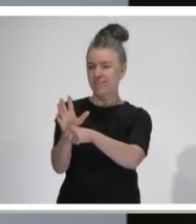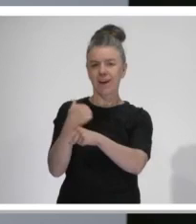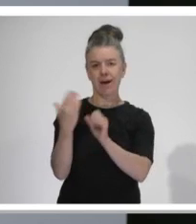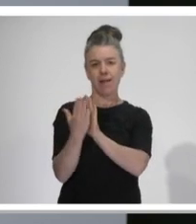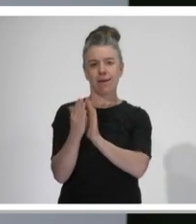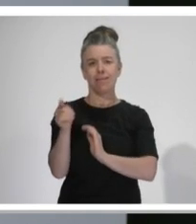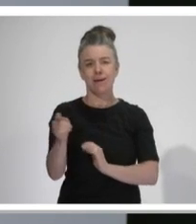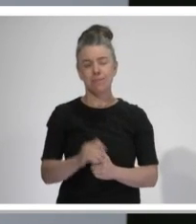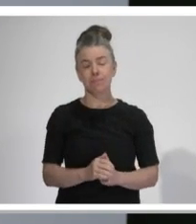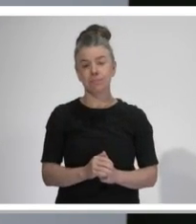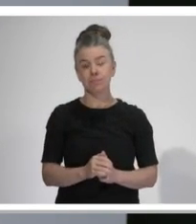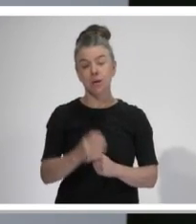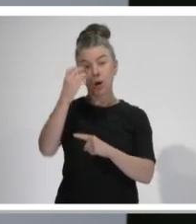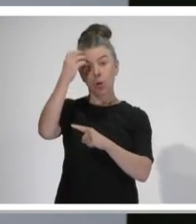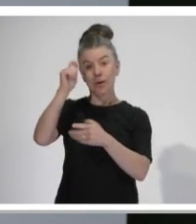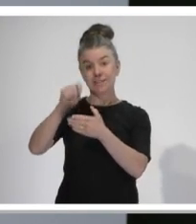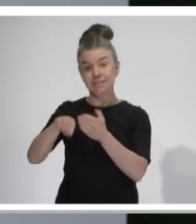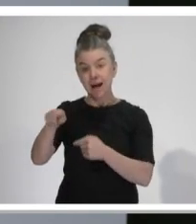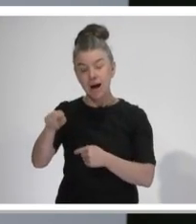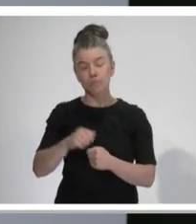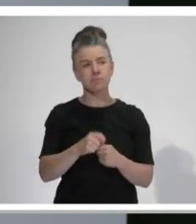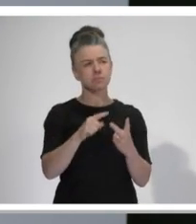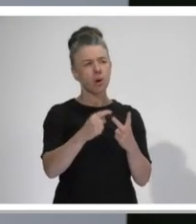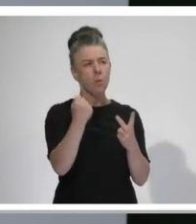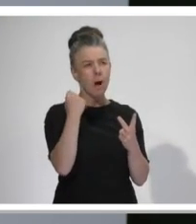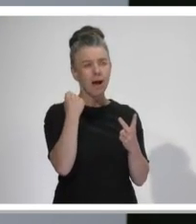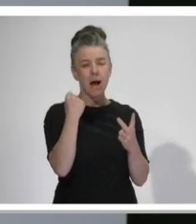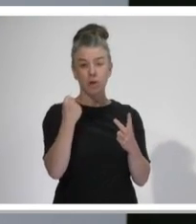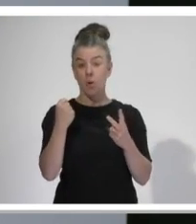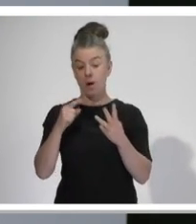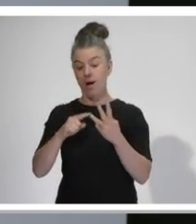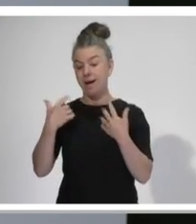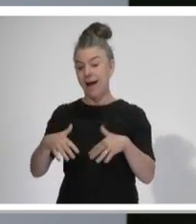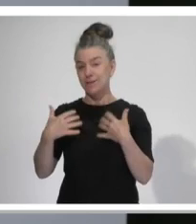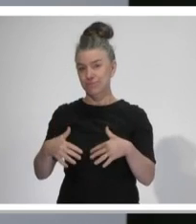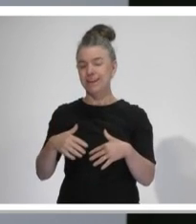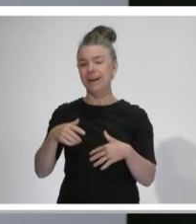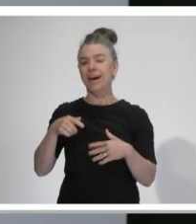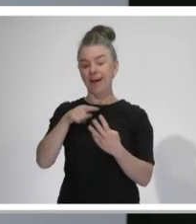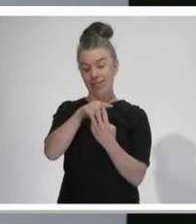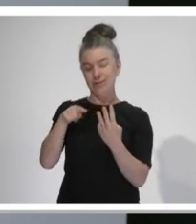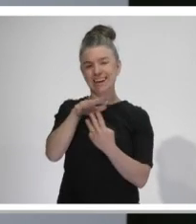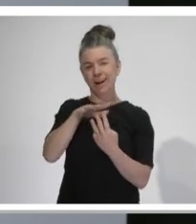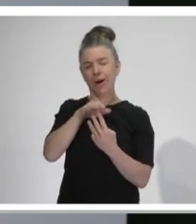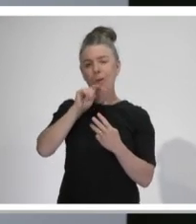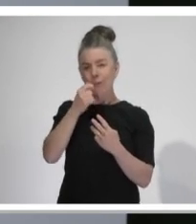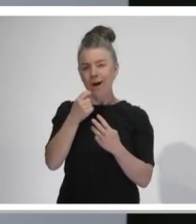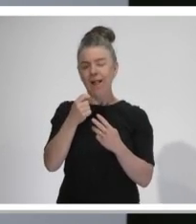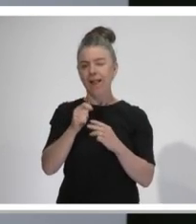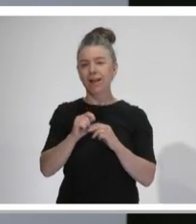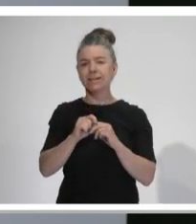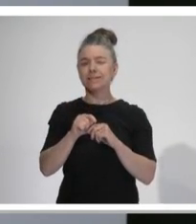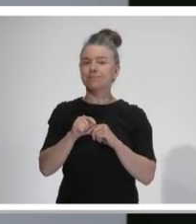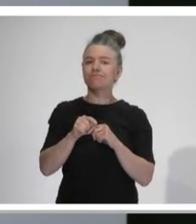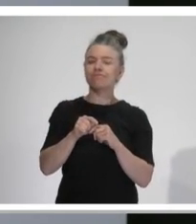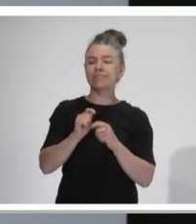DHBs, including in Queenstown, Waikato and Canterbury, are arranging for teams to go out into the communities, including